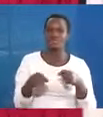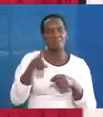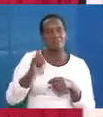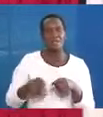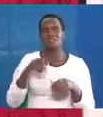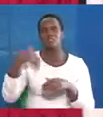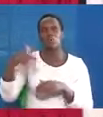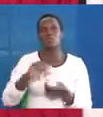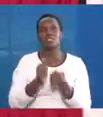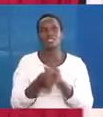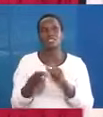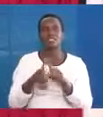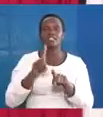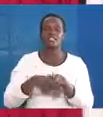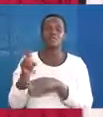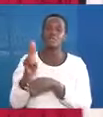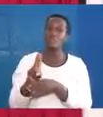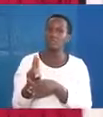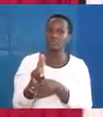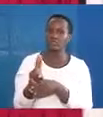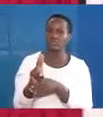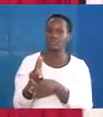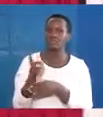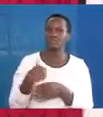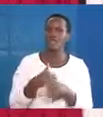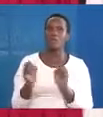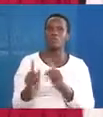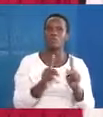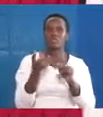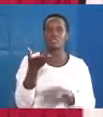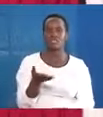to capitalize on our opportunities.